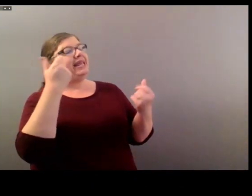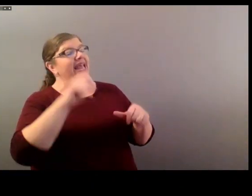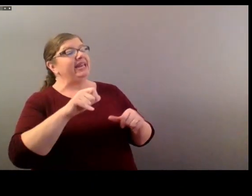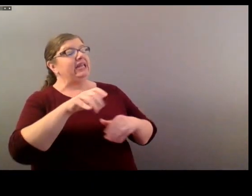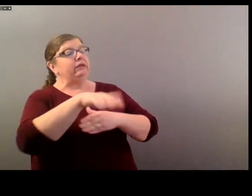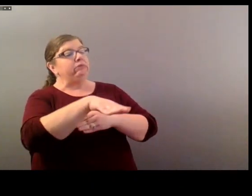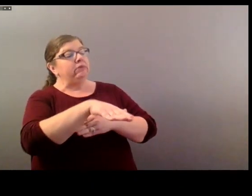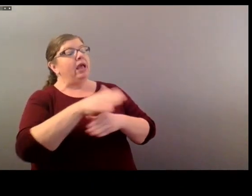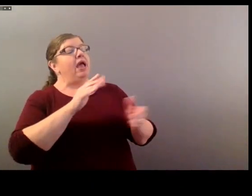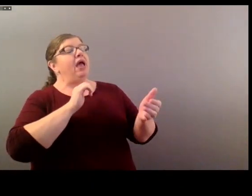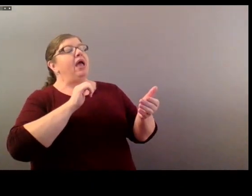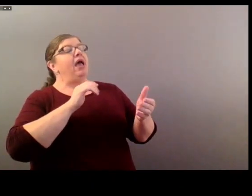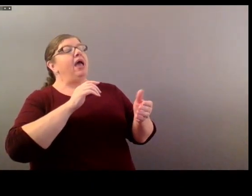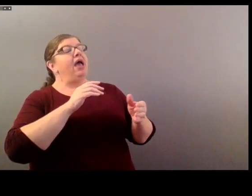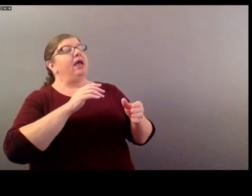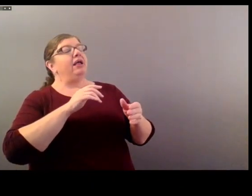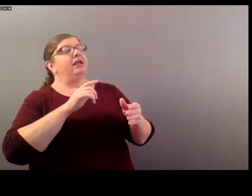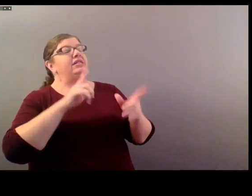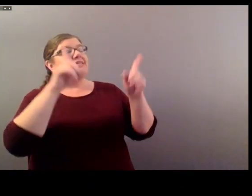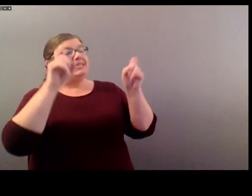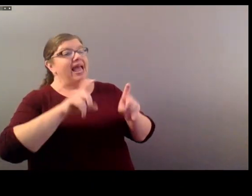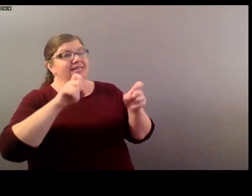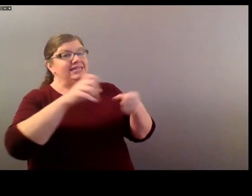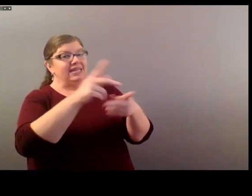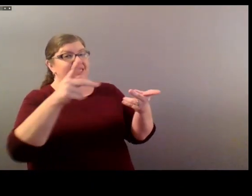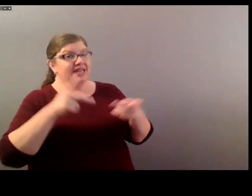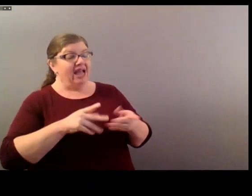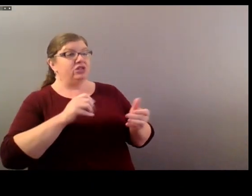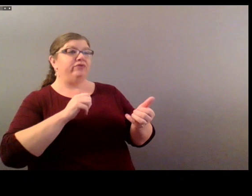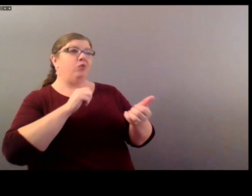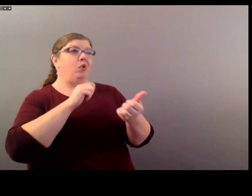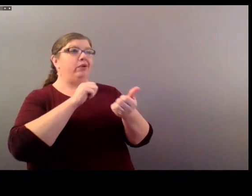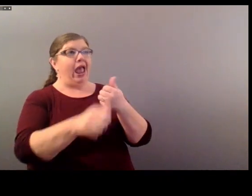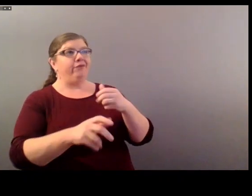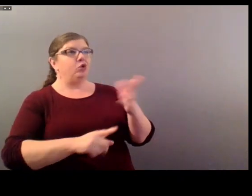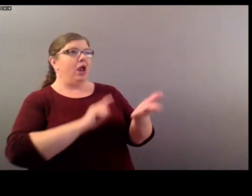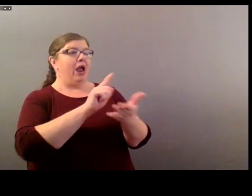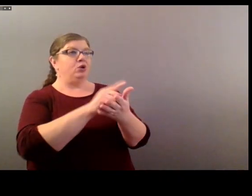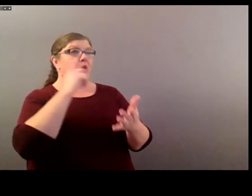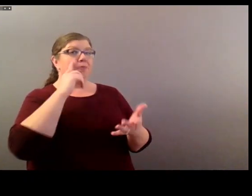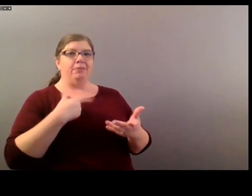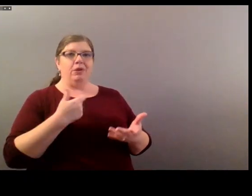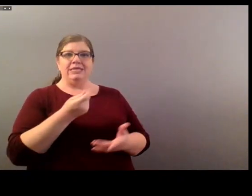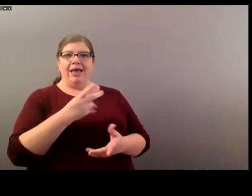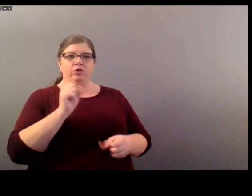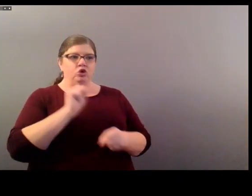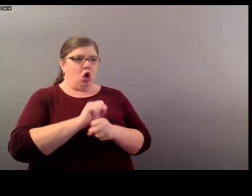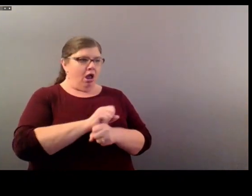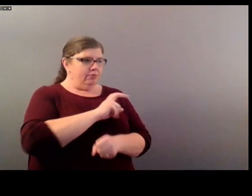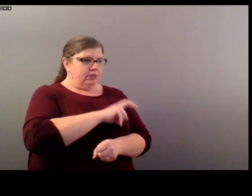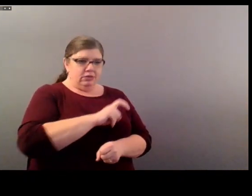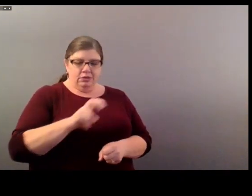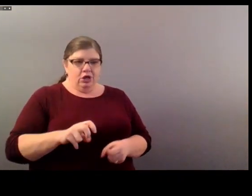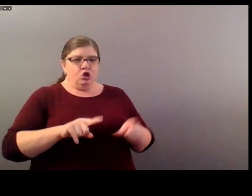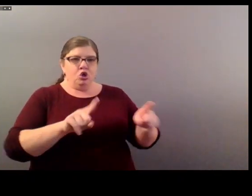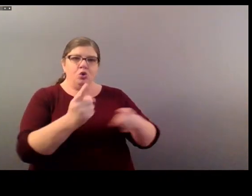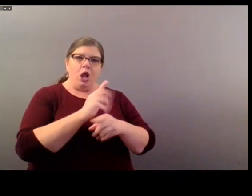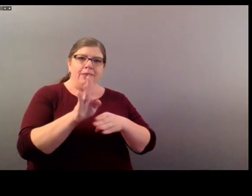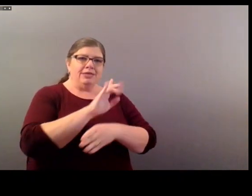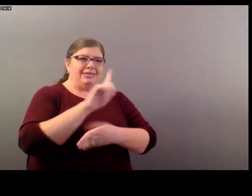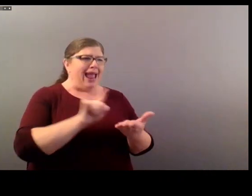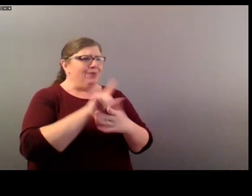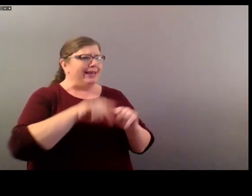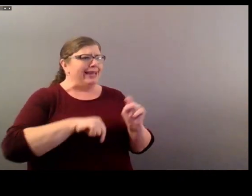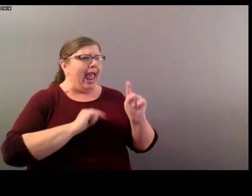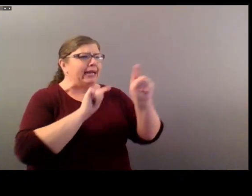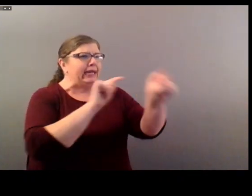COVID testing sites, let's say for people who might work multiple jobs and can't make it during normal business hours.